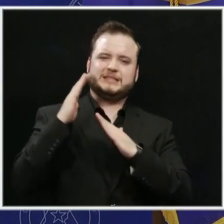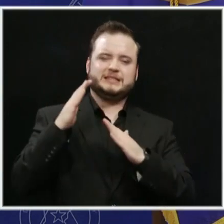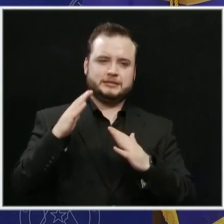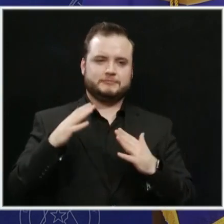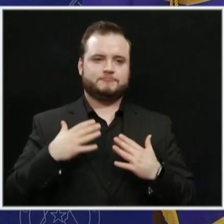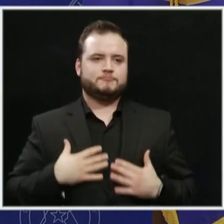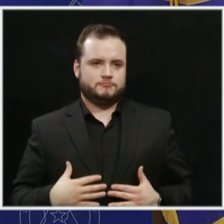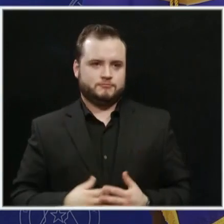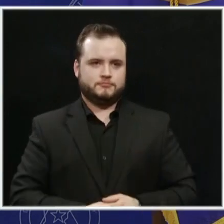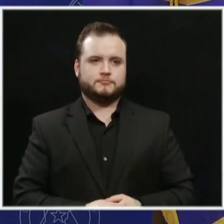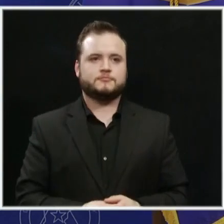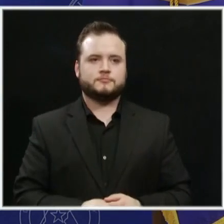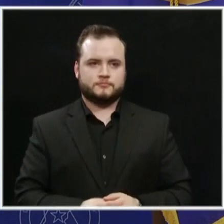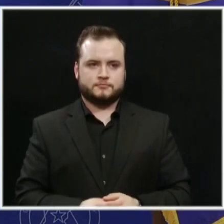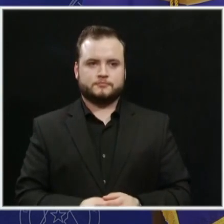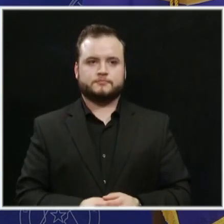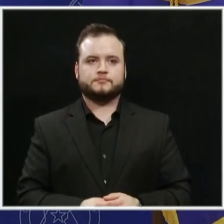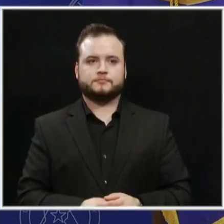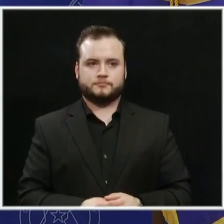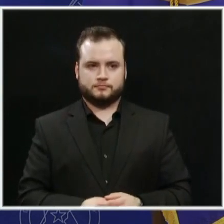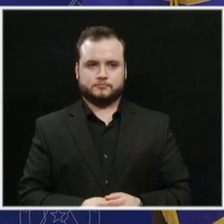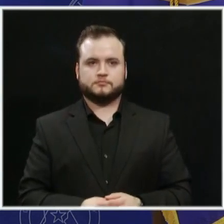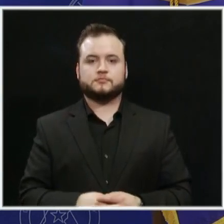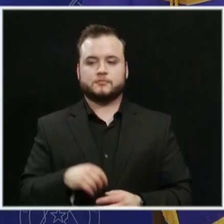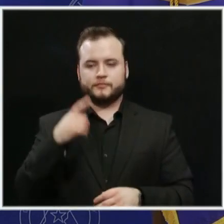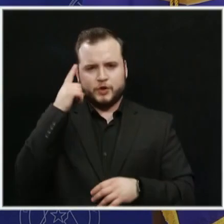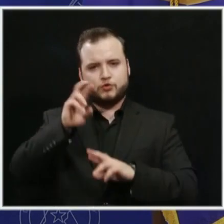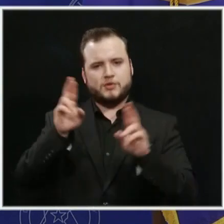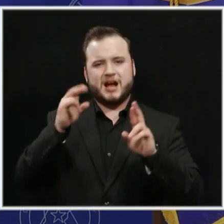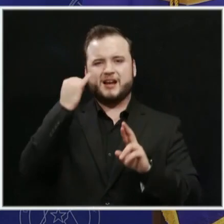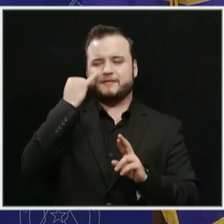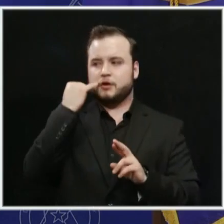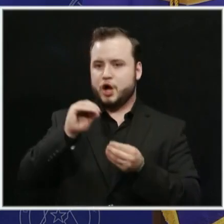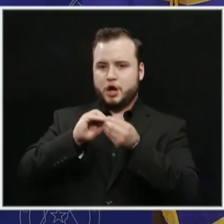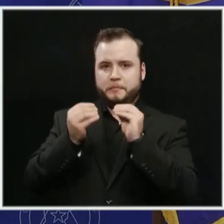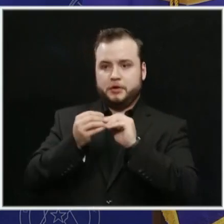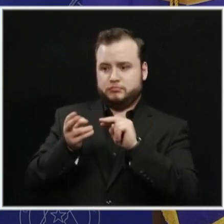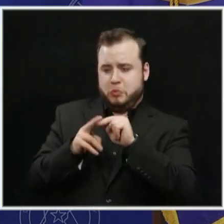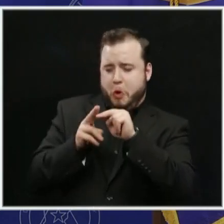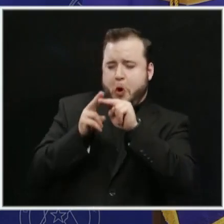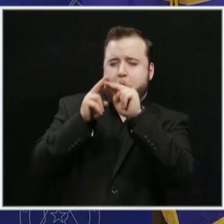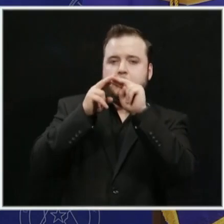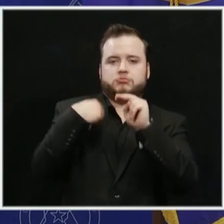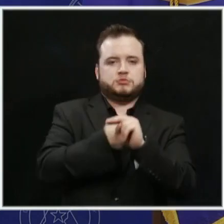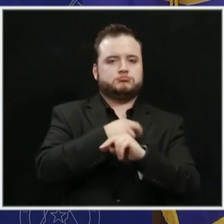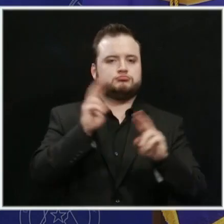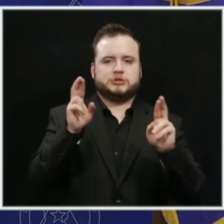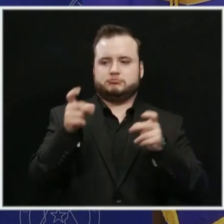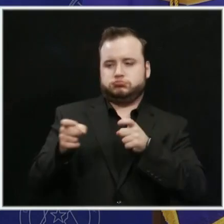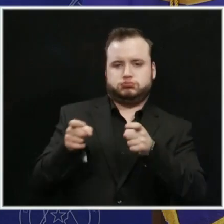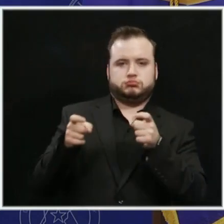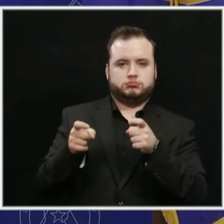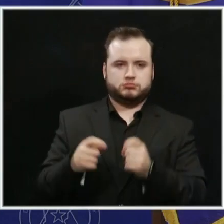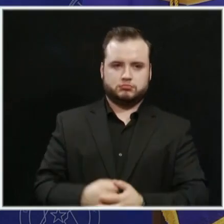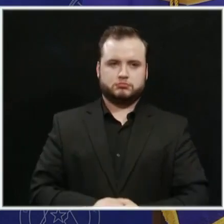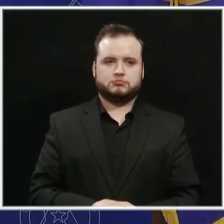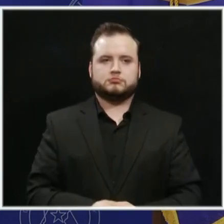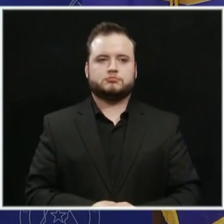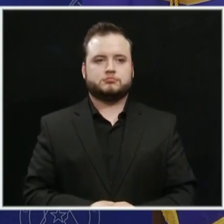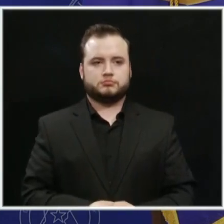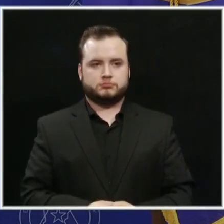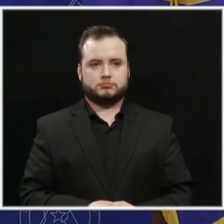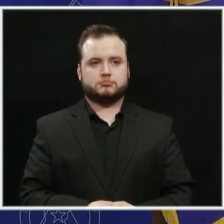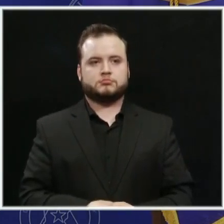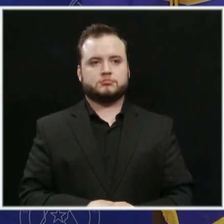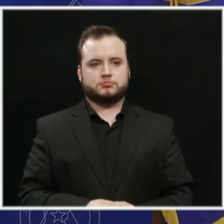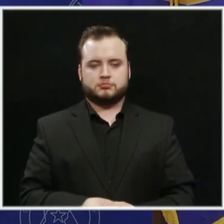in the number of COVID patients coming into the hospitals. So in short, we've bought time, and we have, in an unprecedented